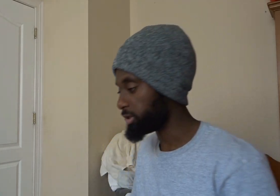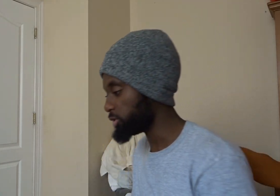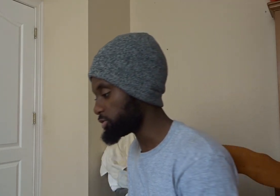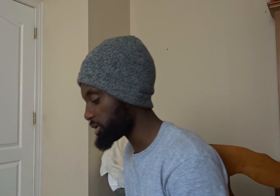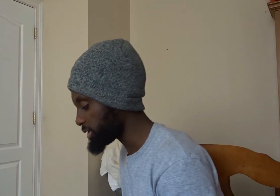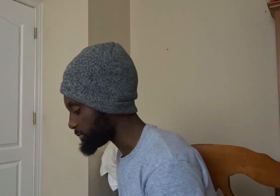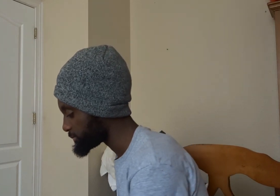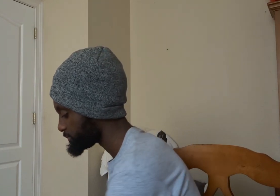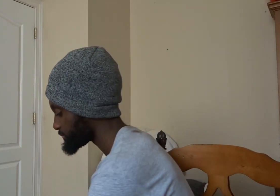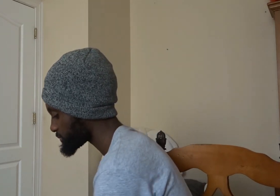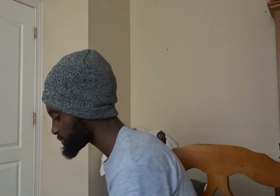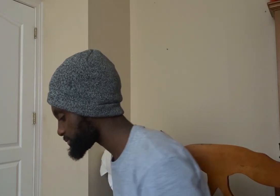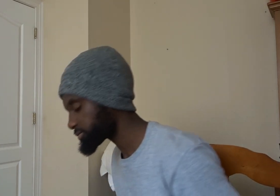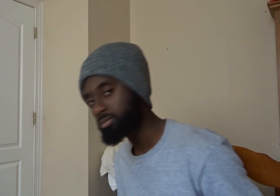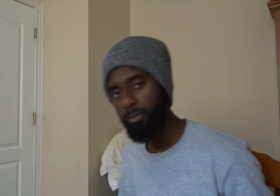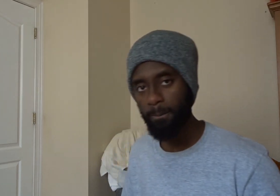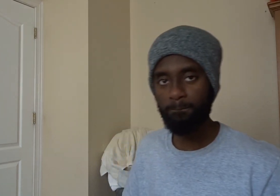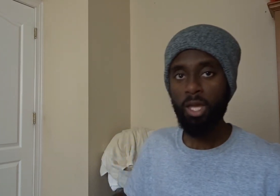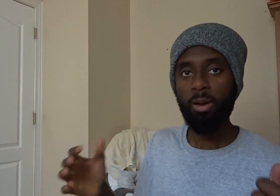Excuse me.